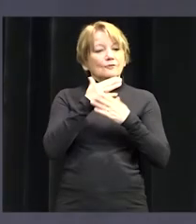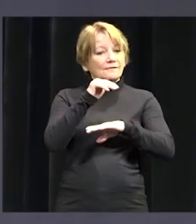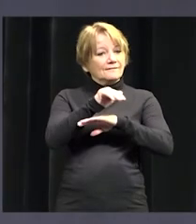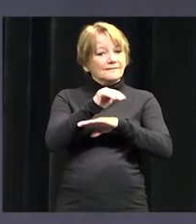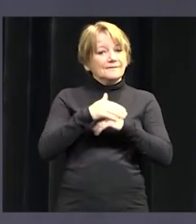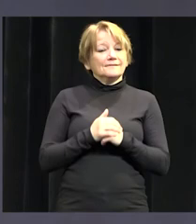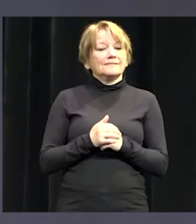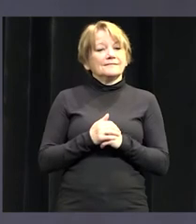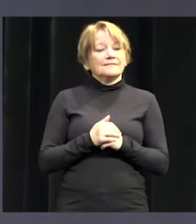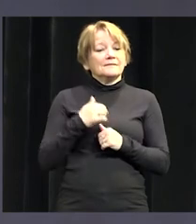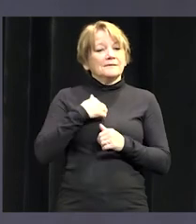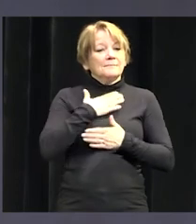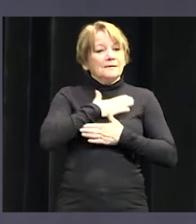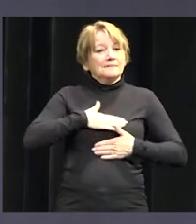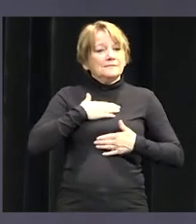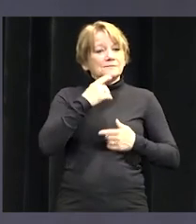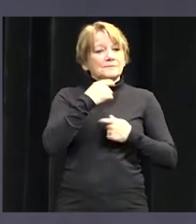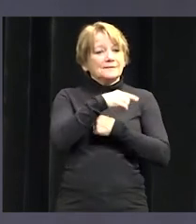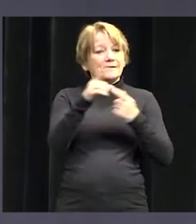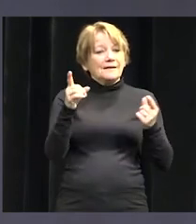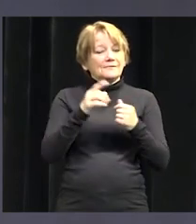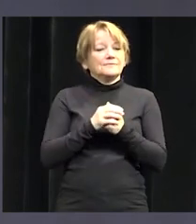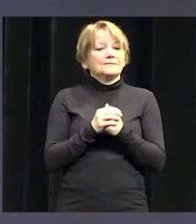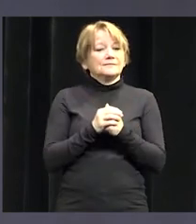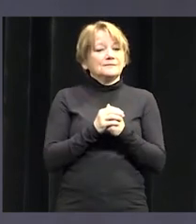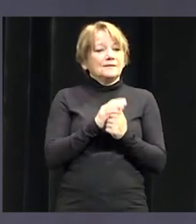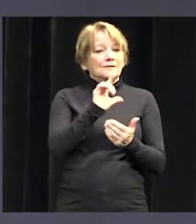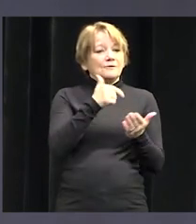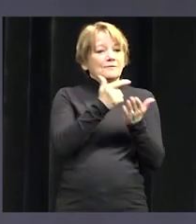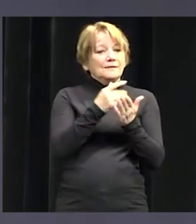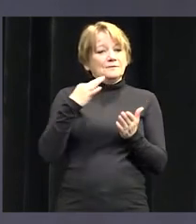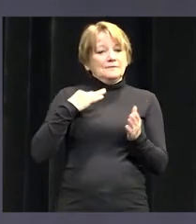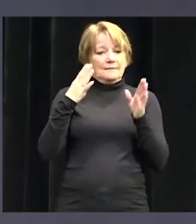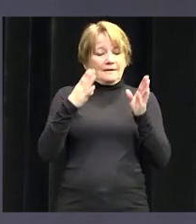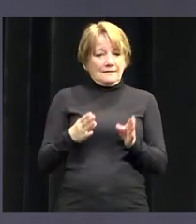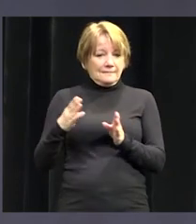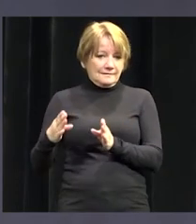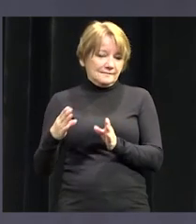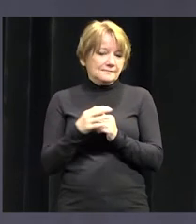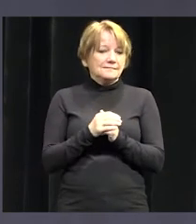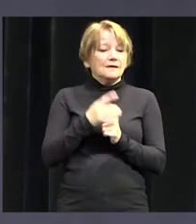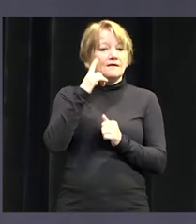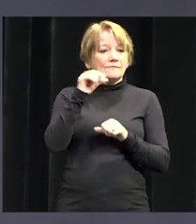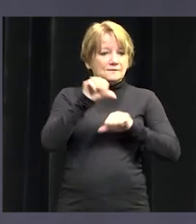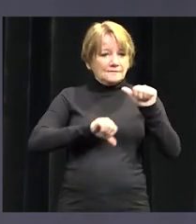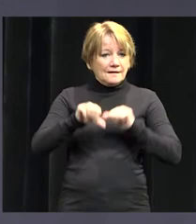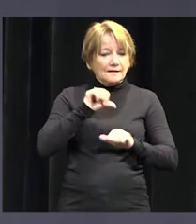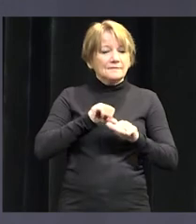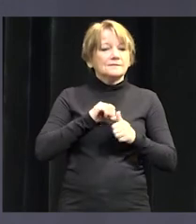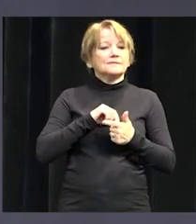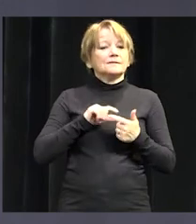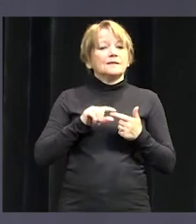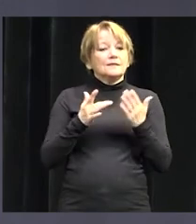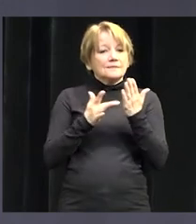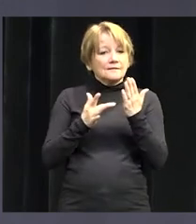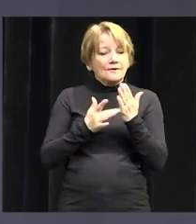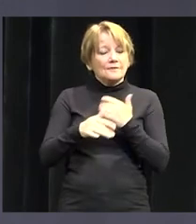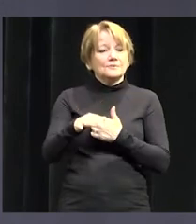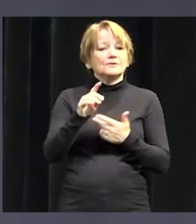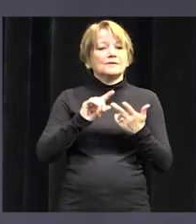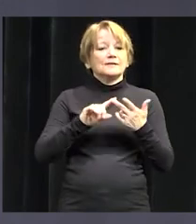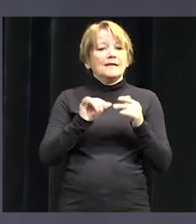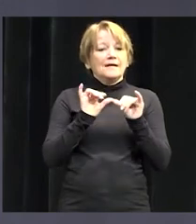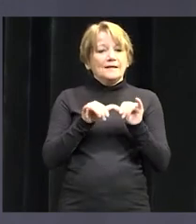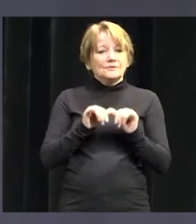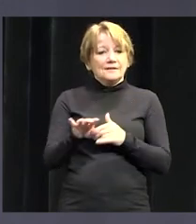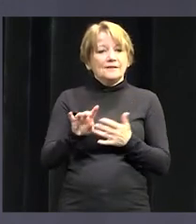good evening it's my pleasure to announce the graduation candidates for science technology